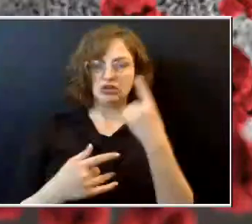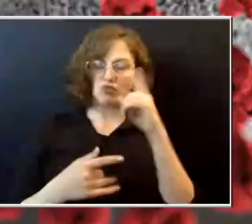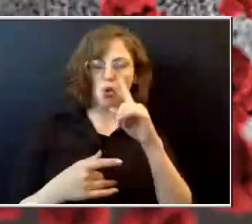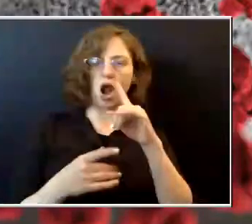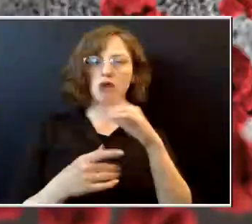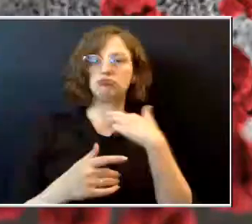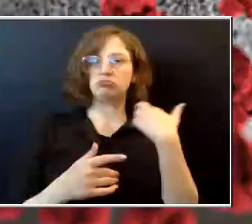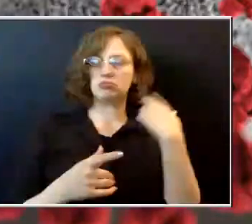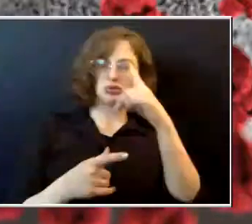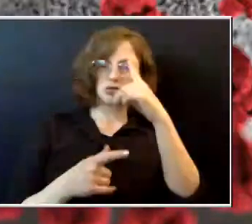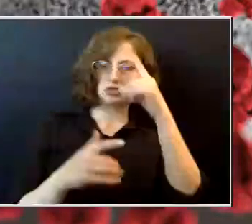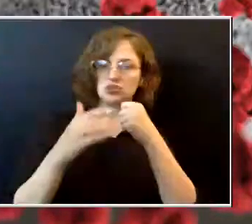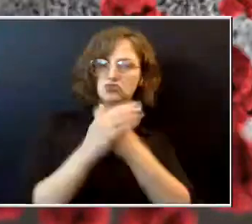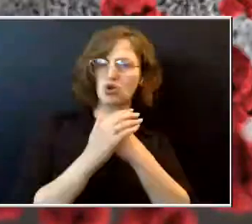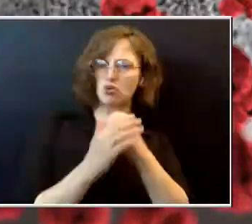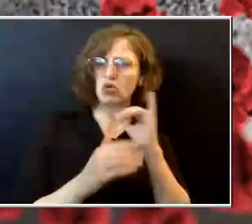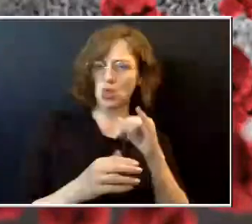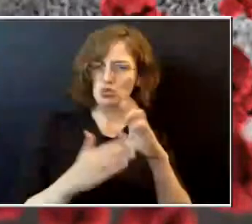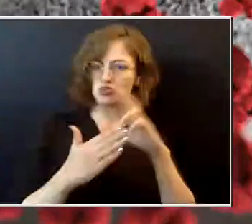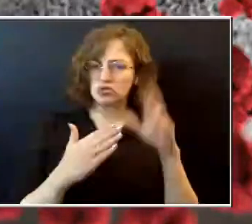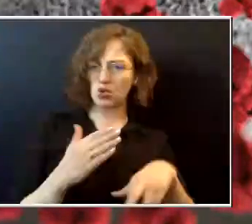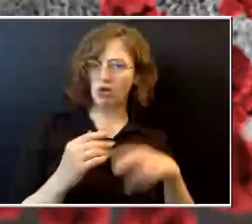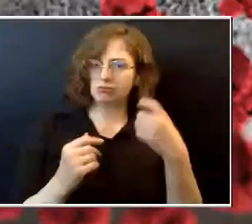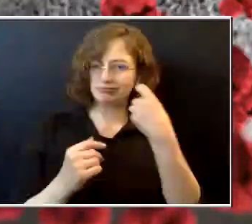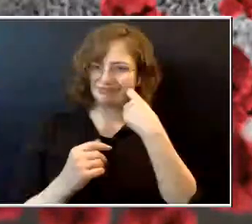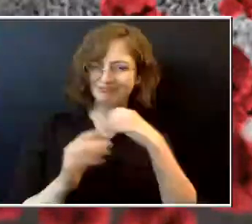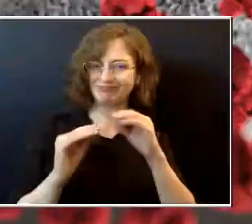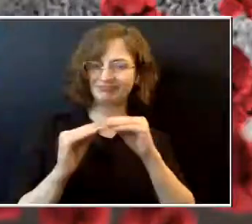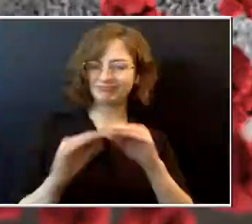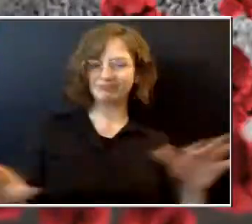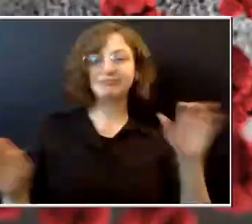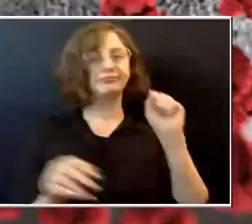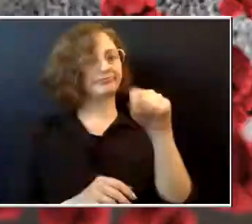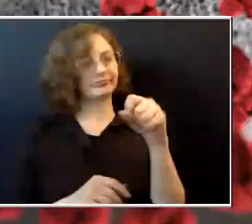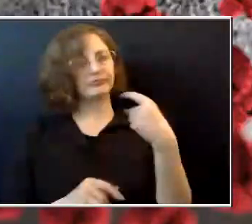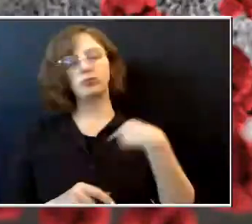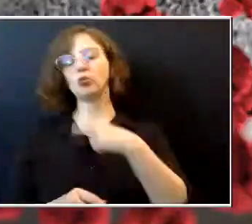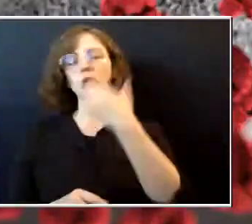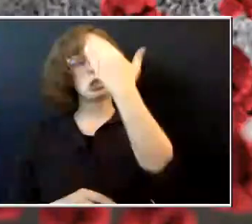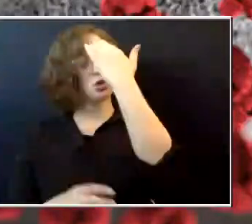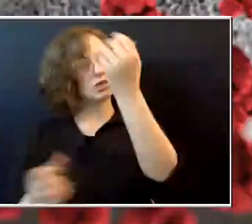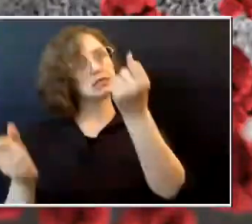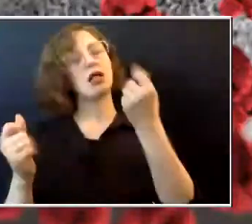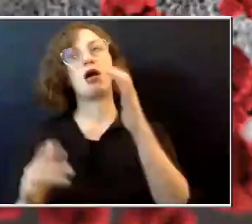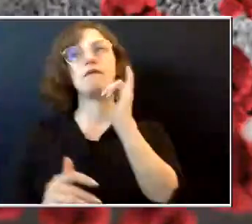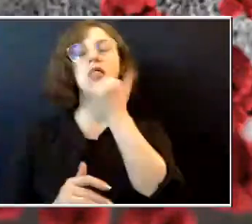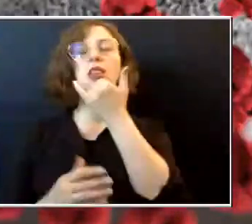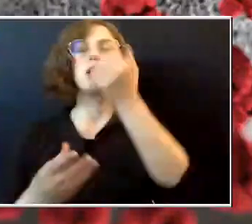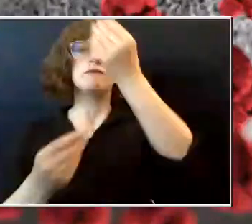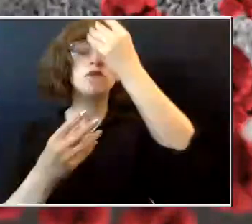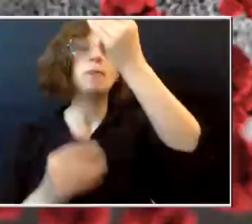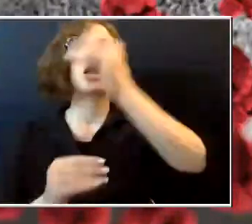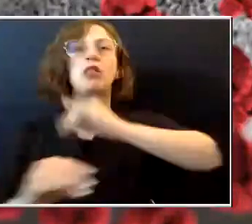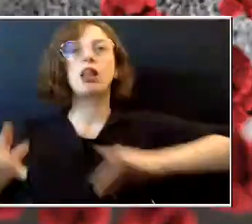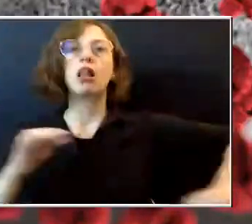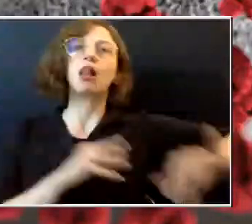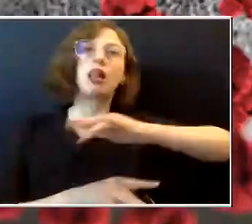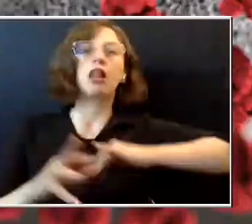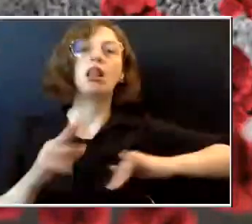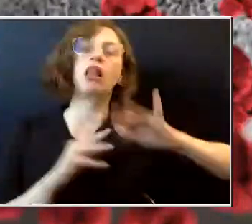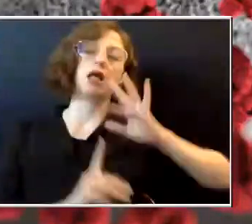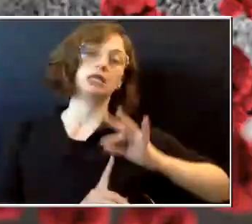though. Yeah, we do try to endorse. We know there is so much misinformation going out there, especially about medical issues,